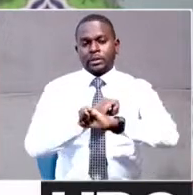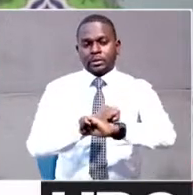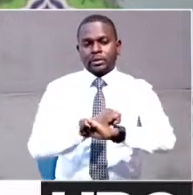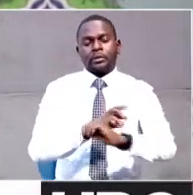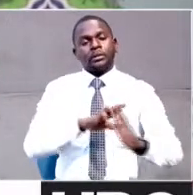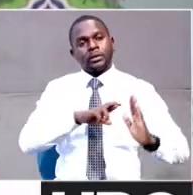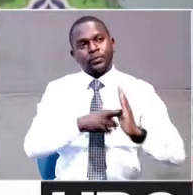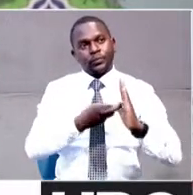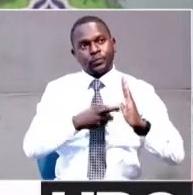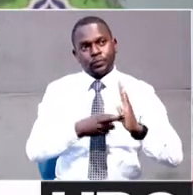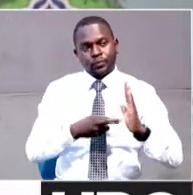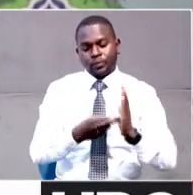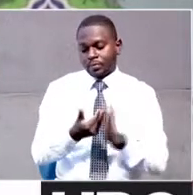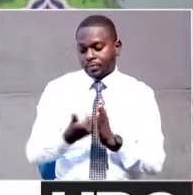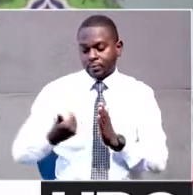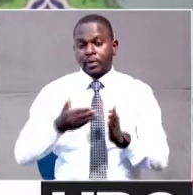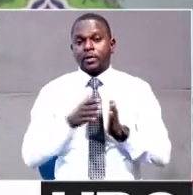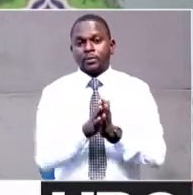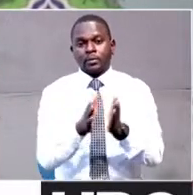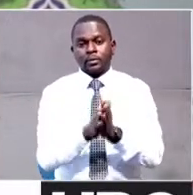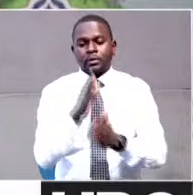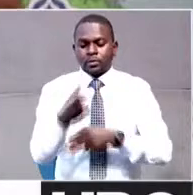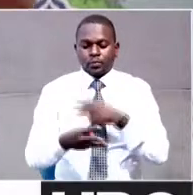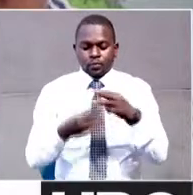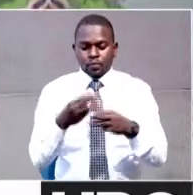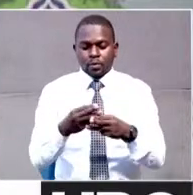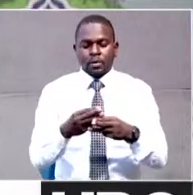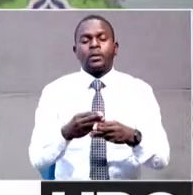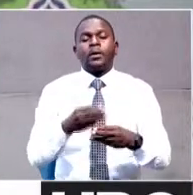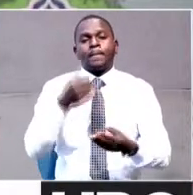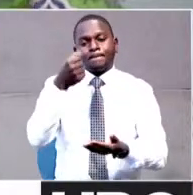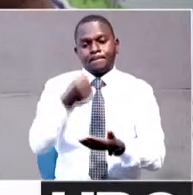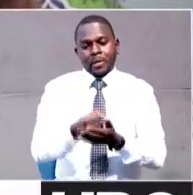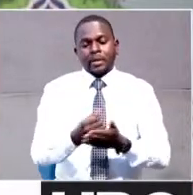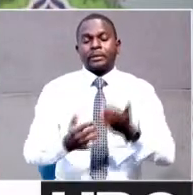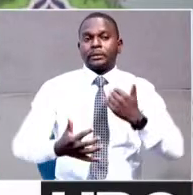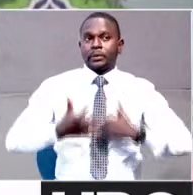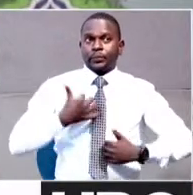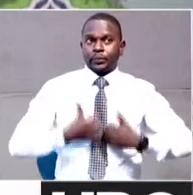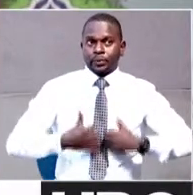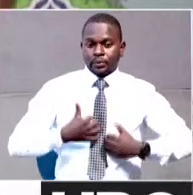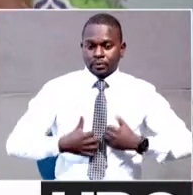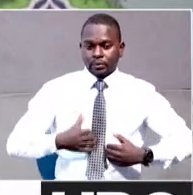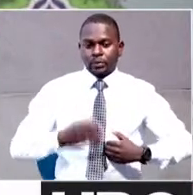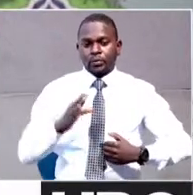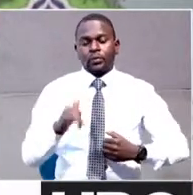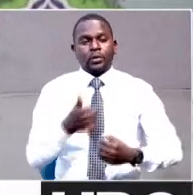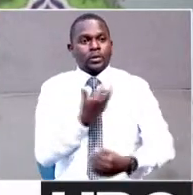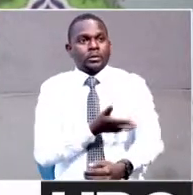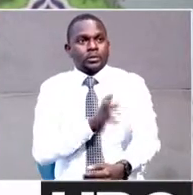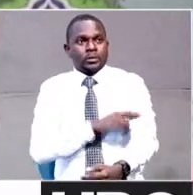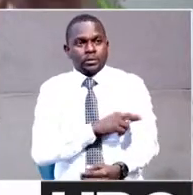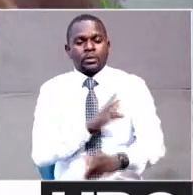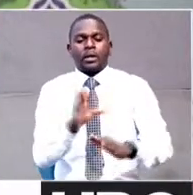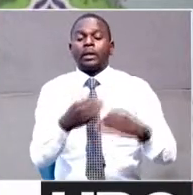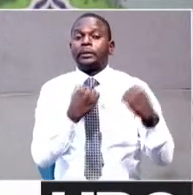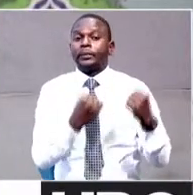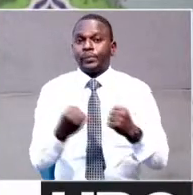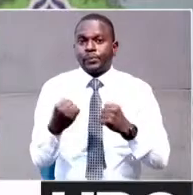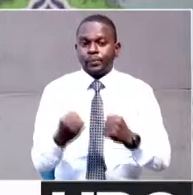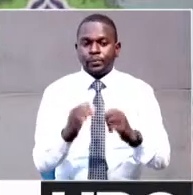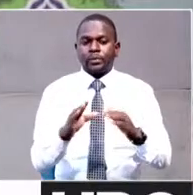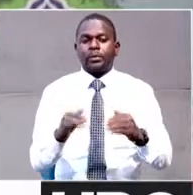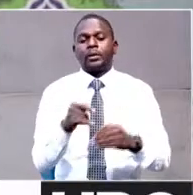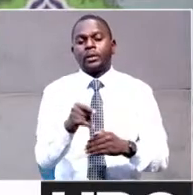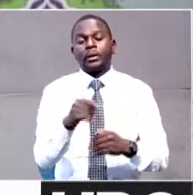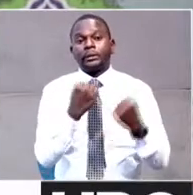required. Again, as I've told you, the World Bank is interested to every detail. Where are the source? Are there some challenges? And if there